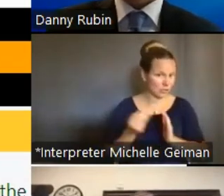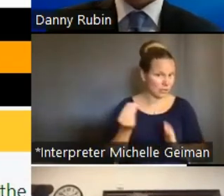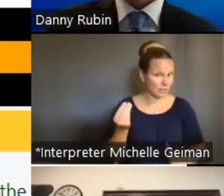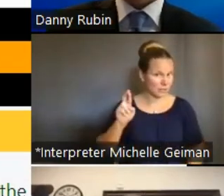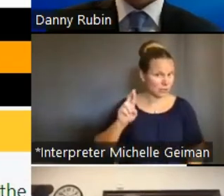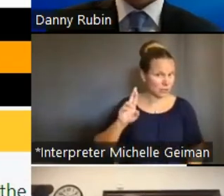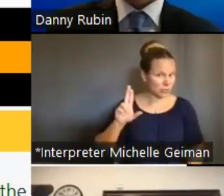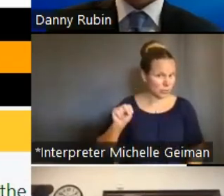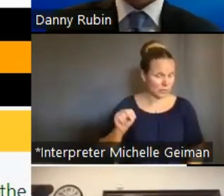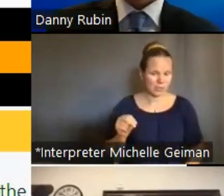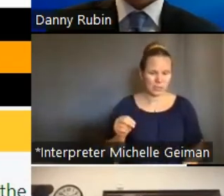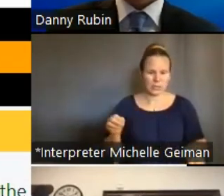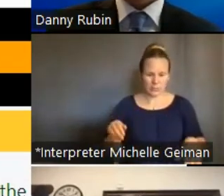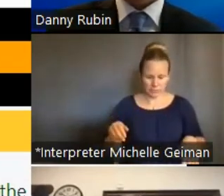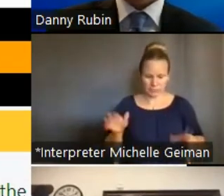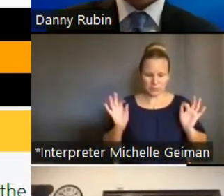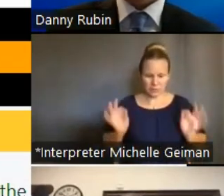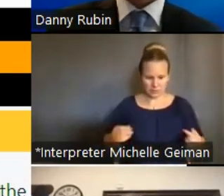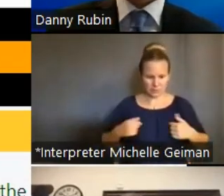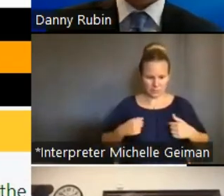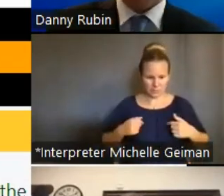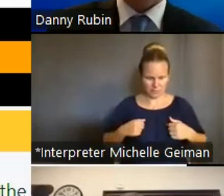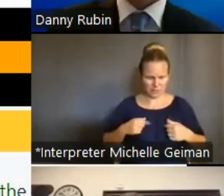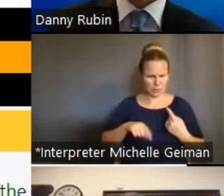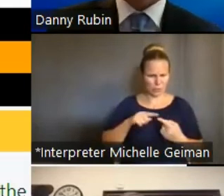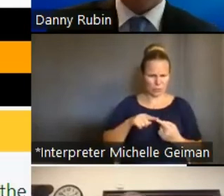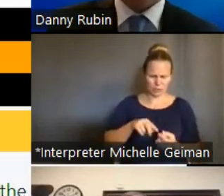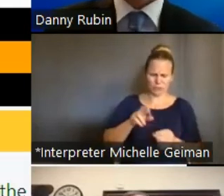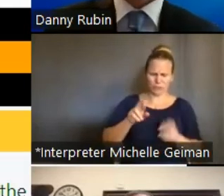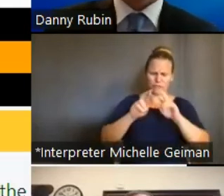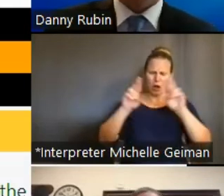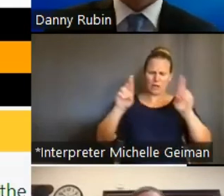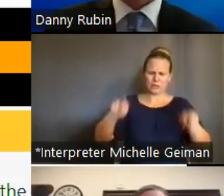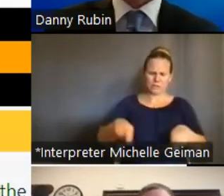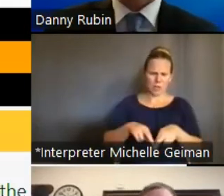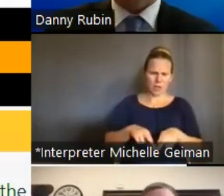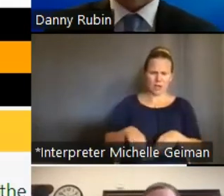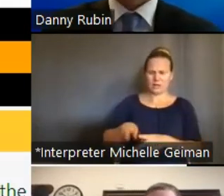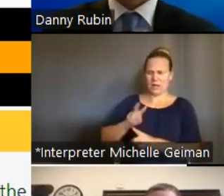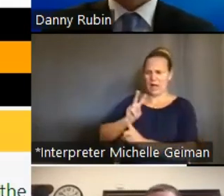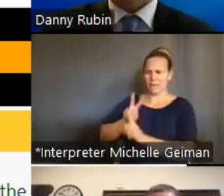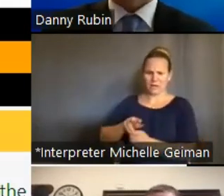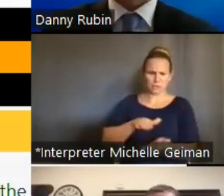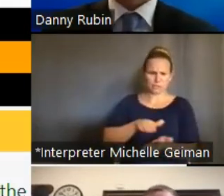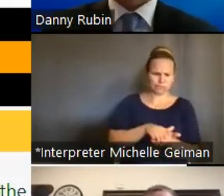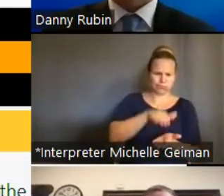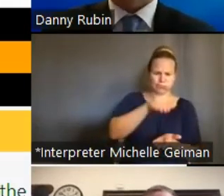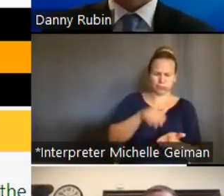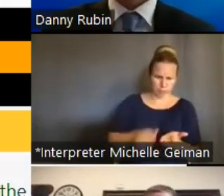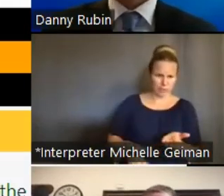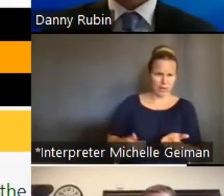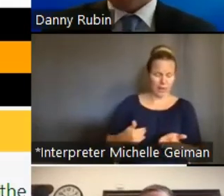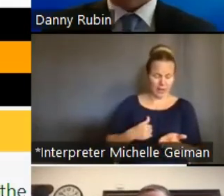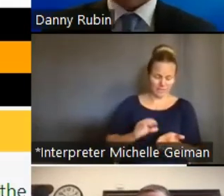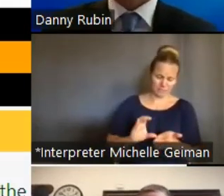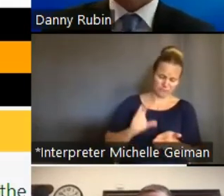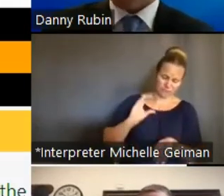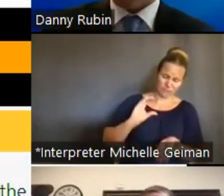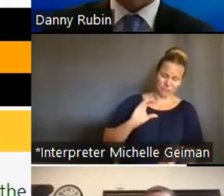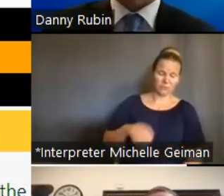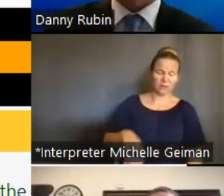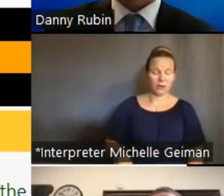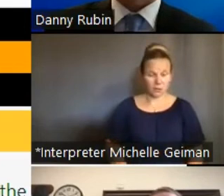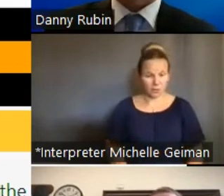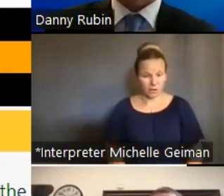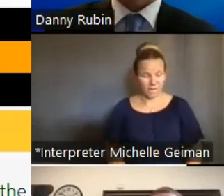I have a whole stack of resumes and applications, first perceptions are so critical,